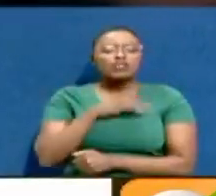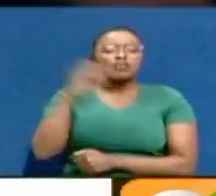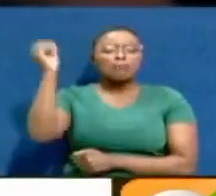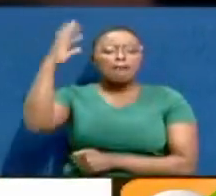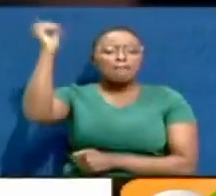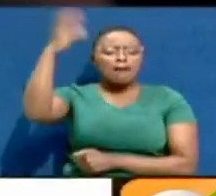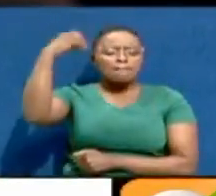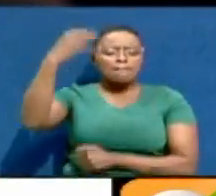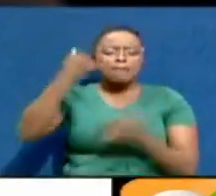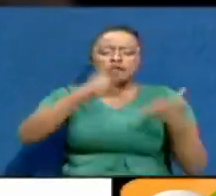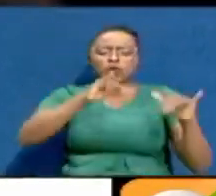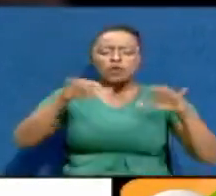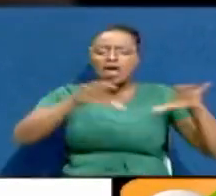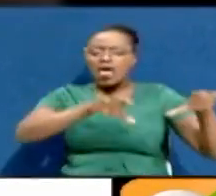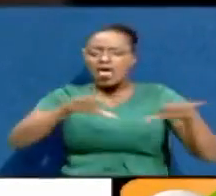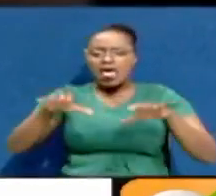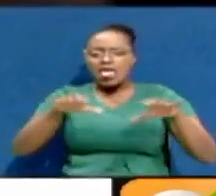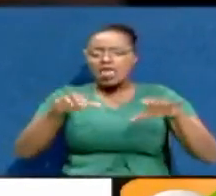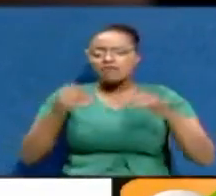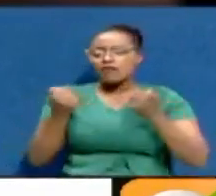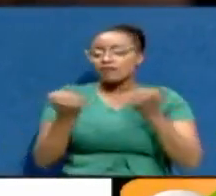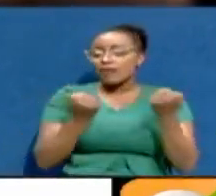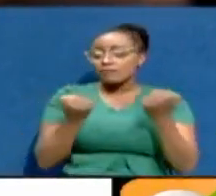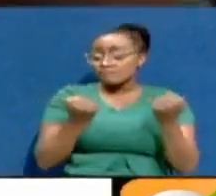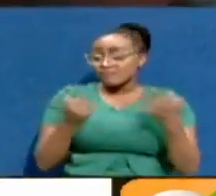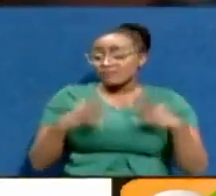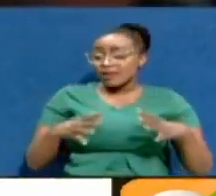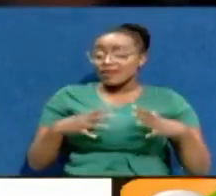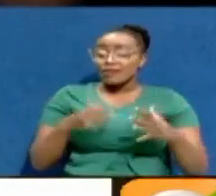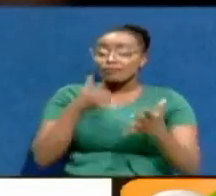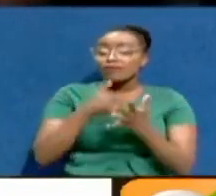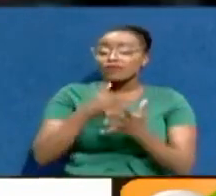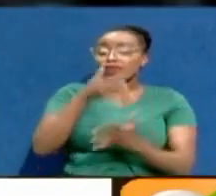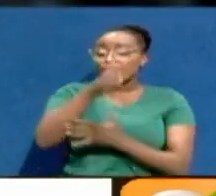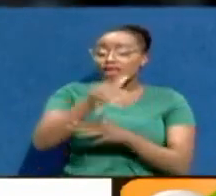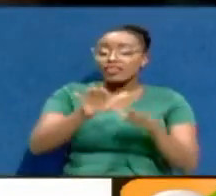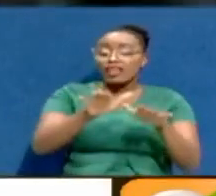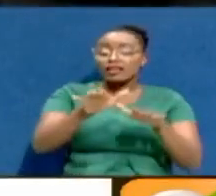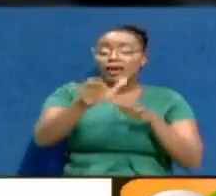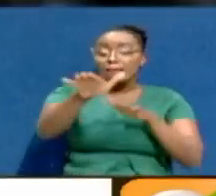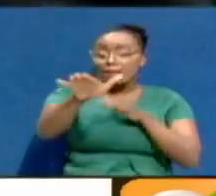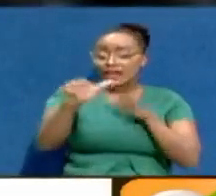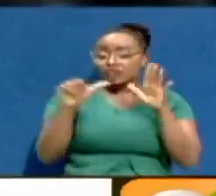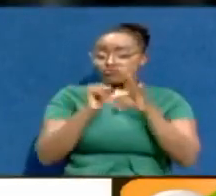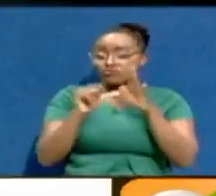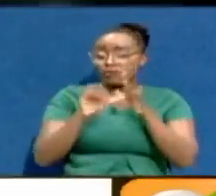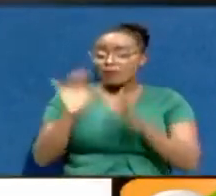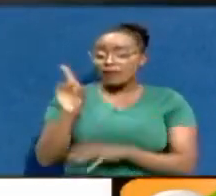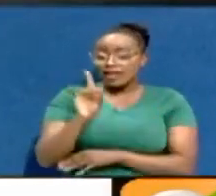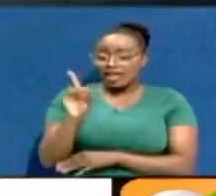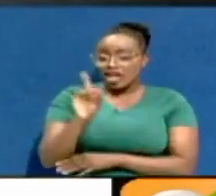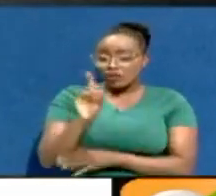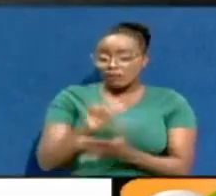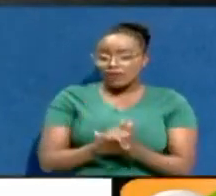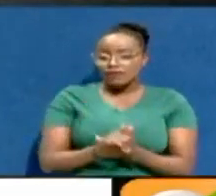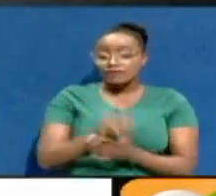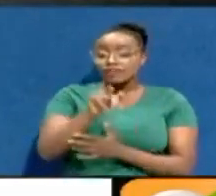sirens and bullying SUVs will continue being part of the traffic nightmare in Nairobi.